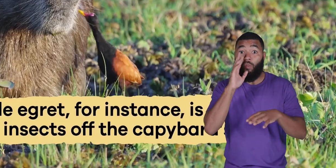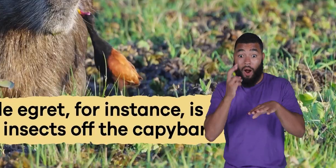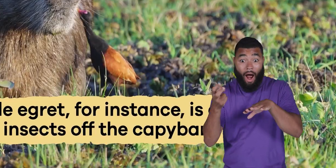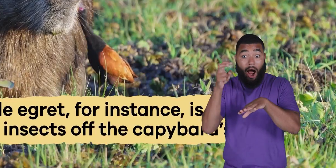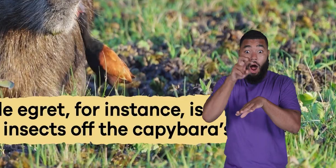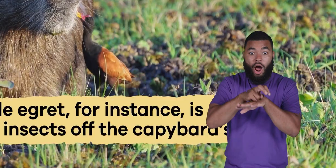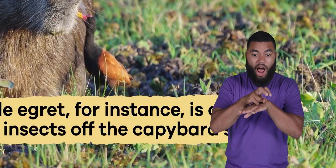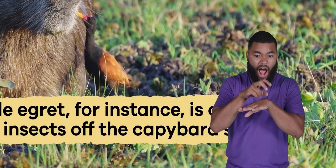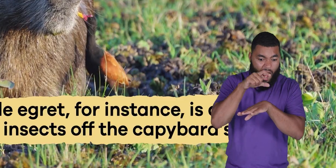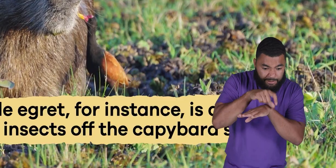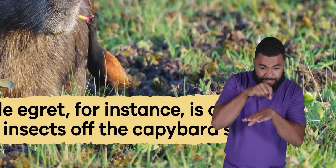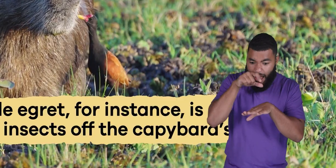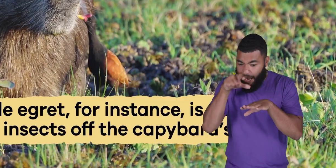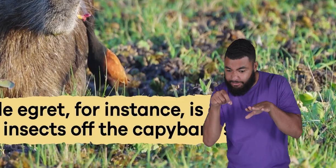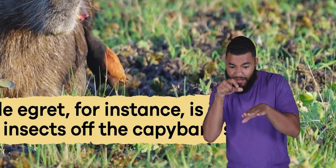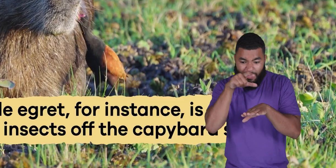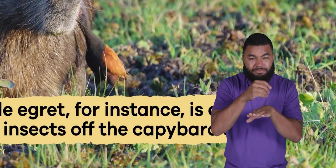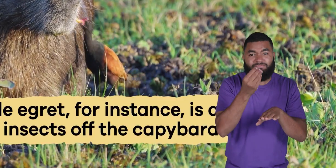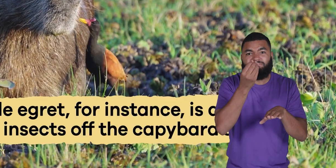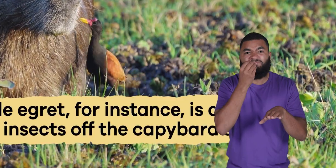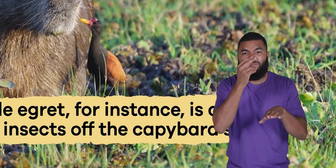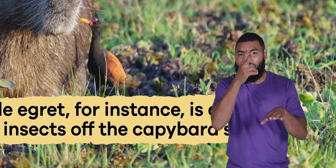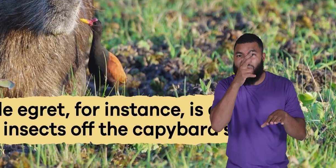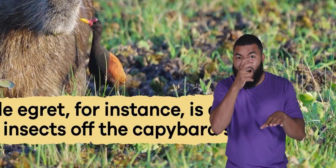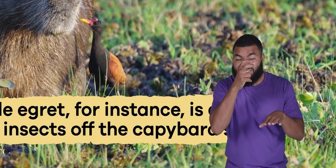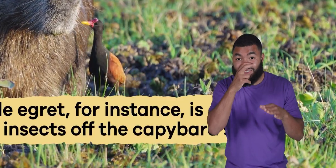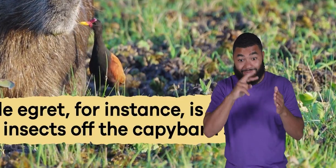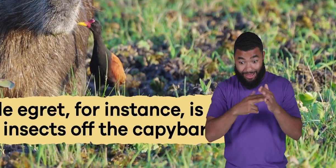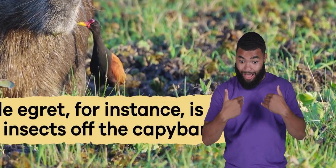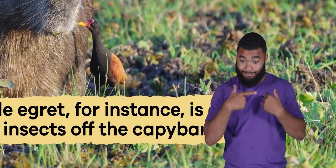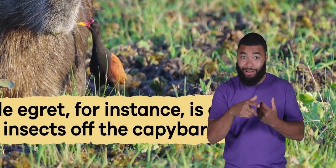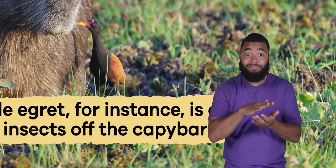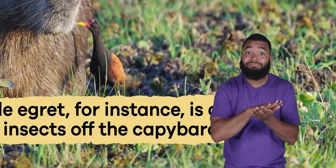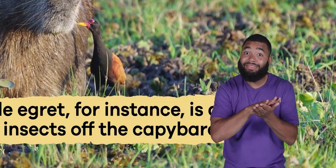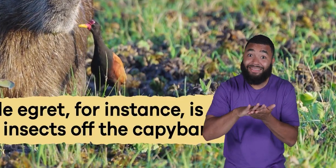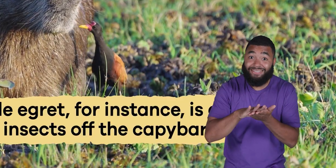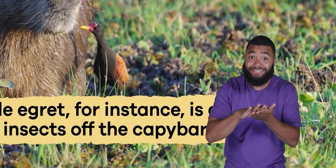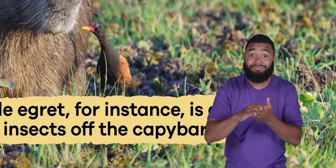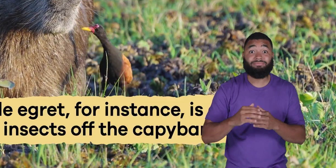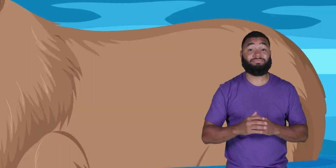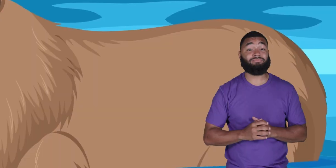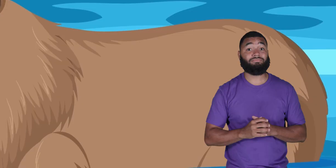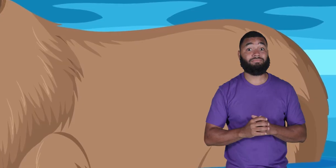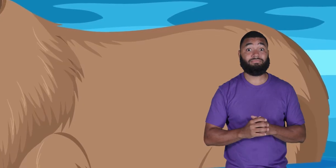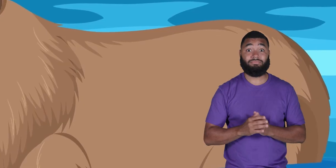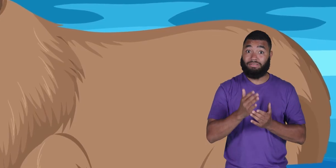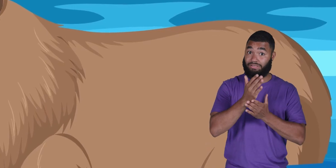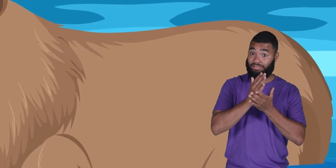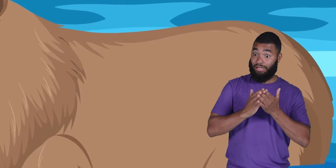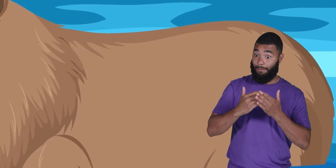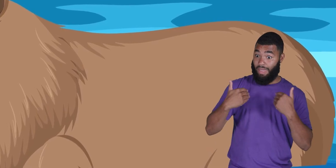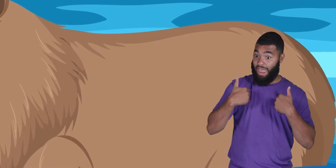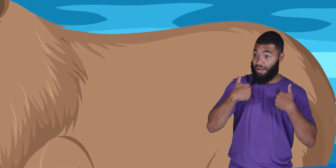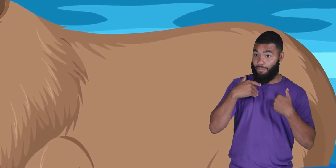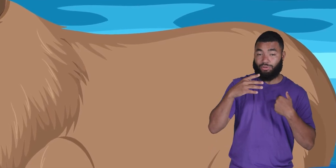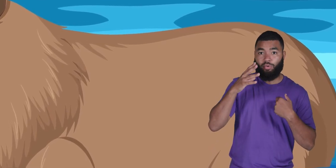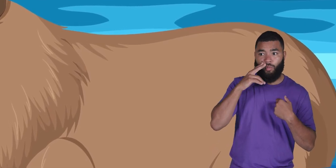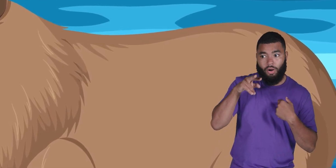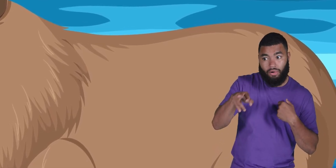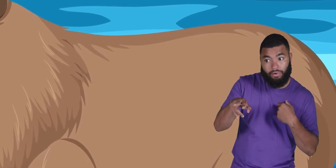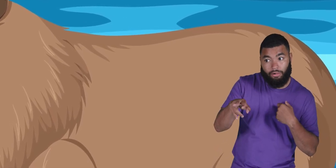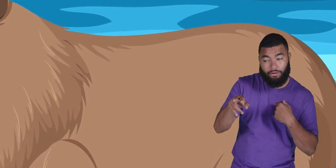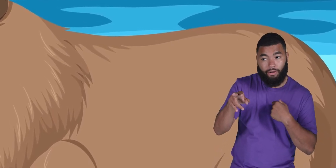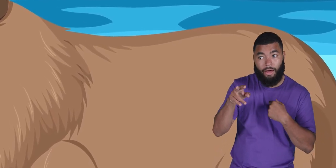is a bird that eats insects off the capybara's fur keeping the rodent clean some animals even use